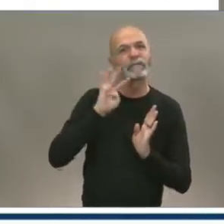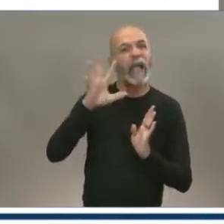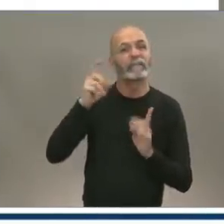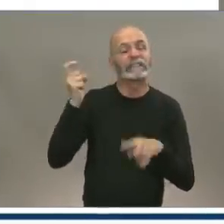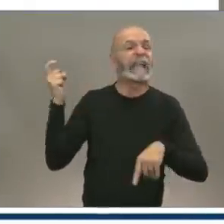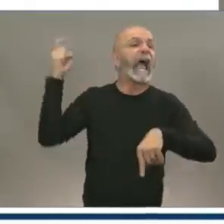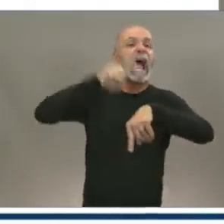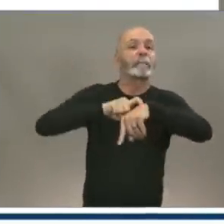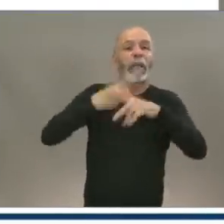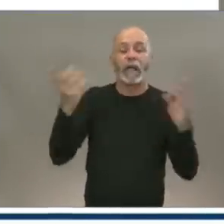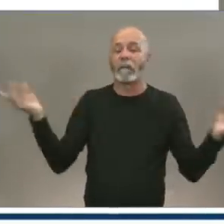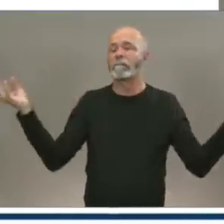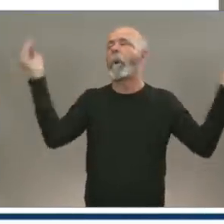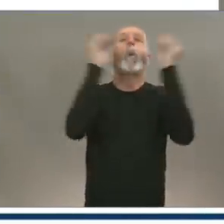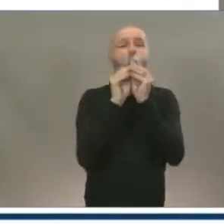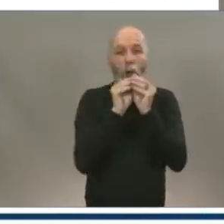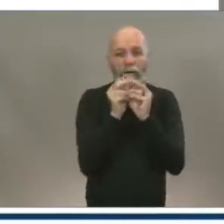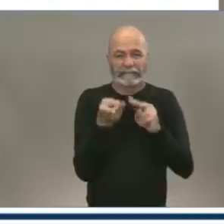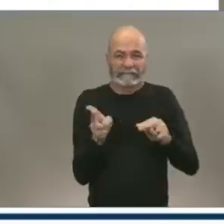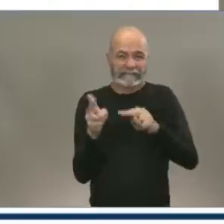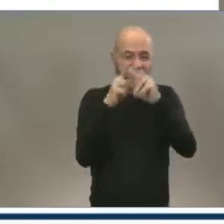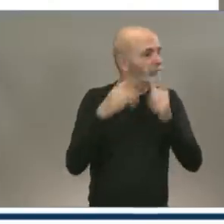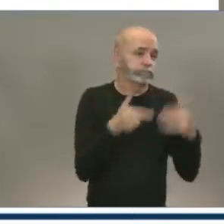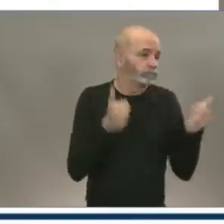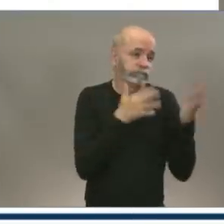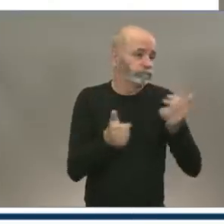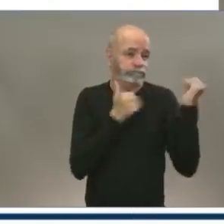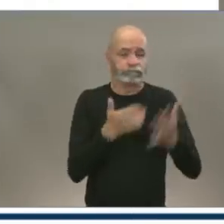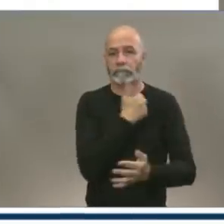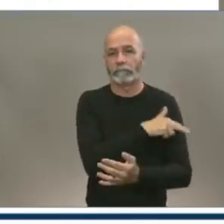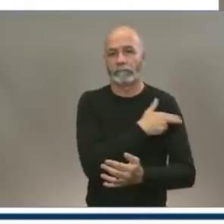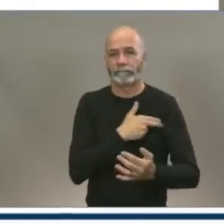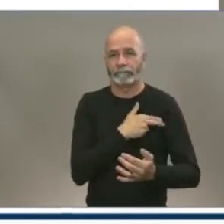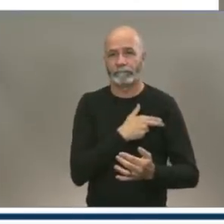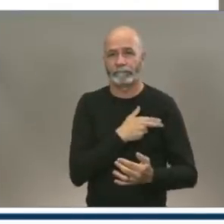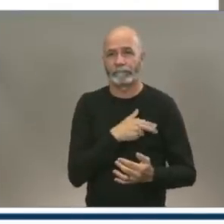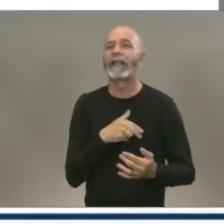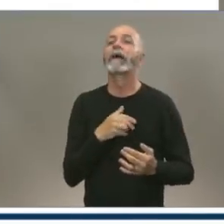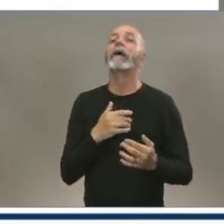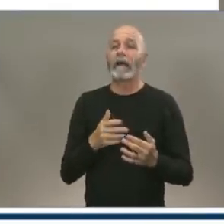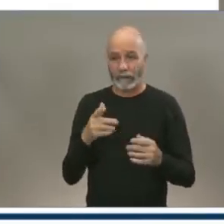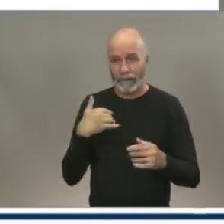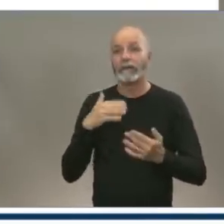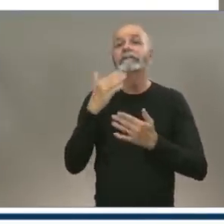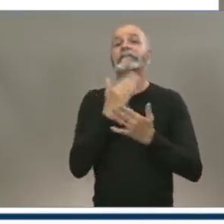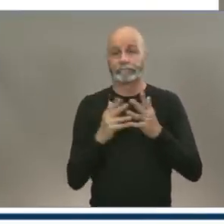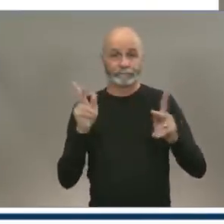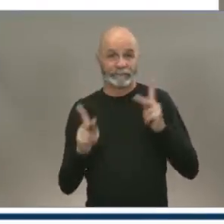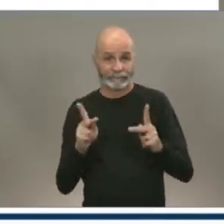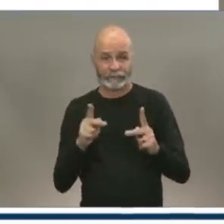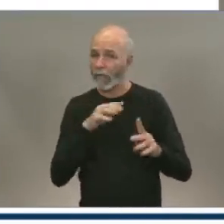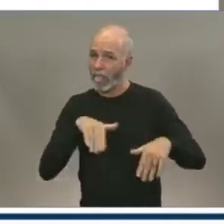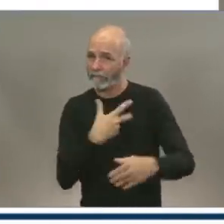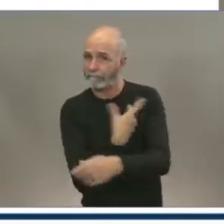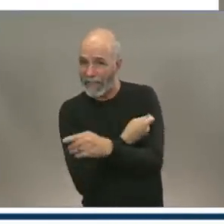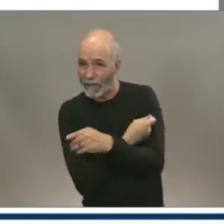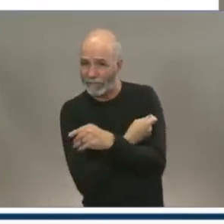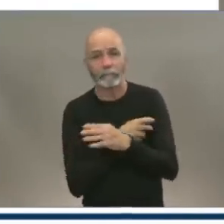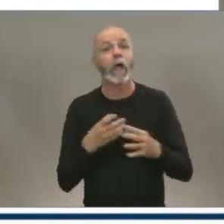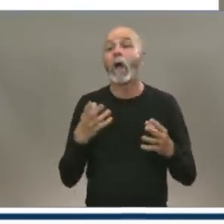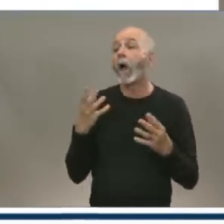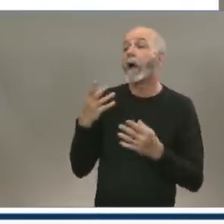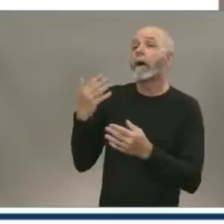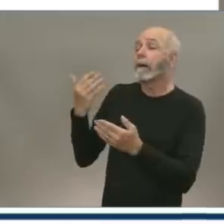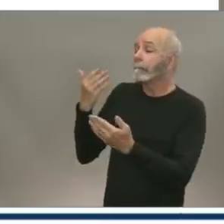hospitalized than those who are fully vaccinated. The data clearly shows that vaccines work. We cannot